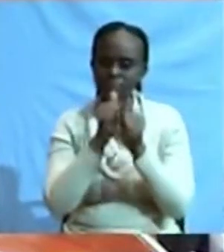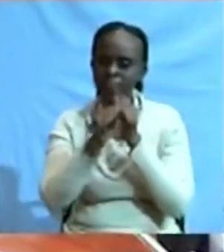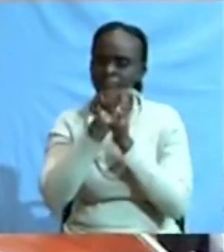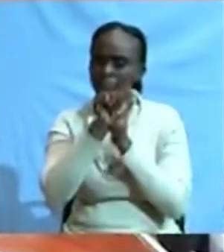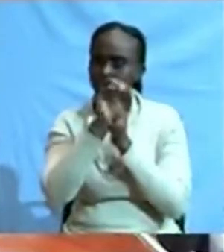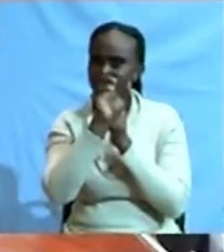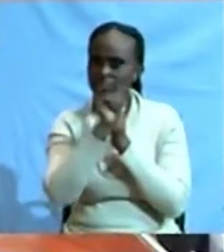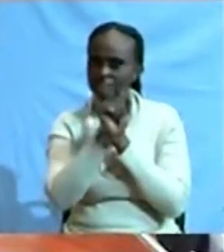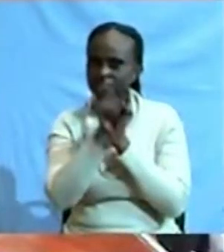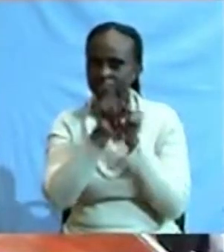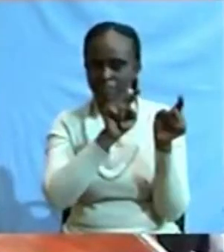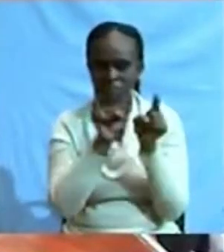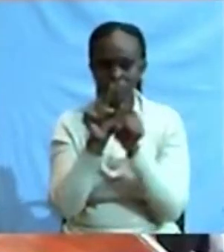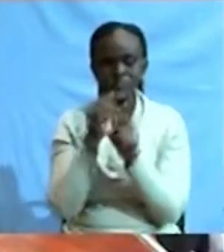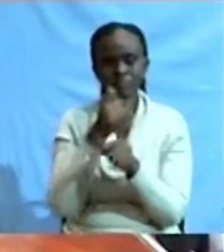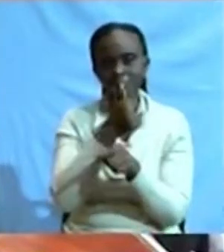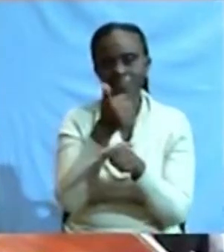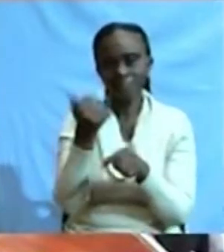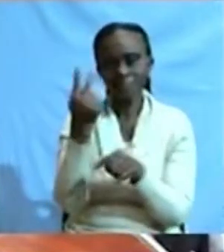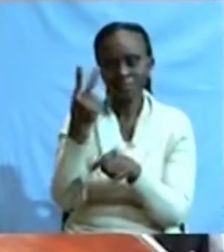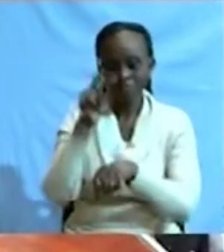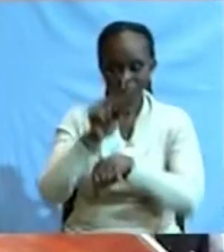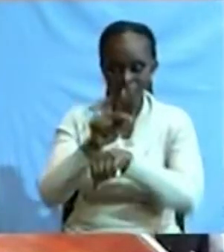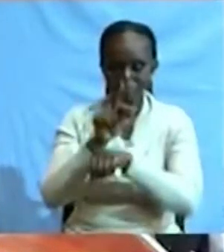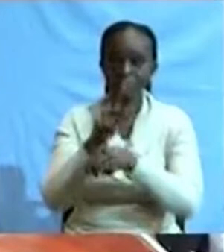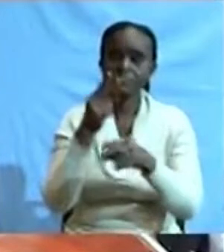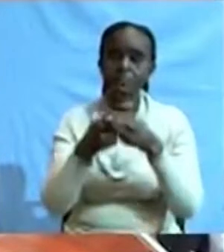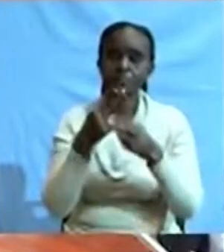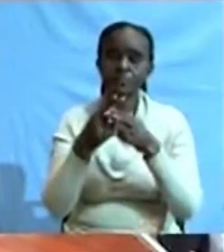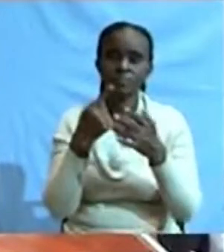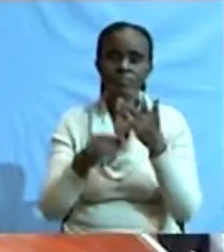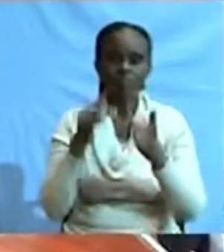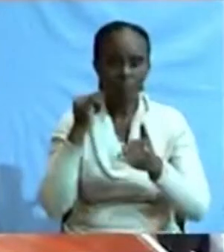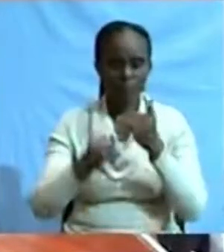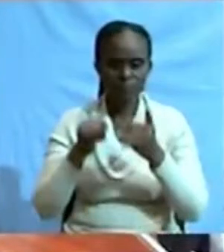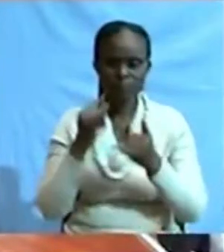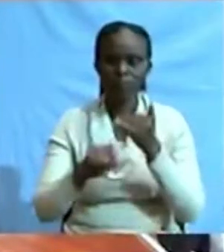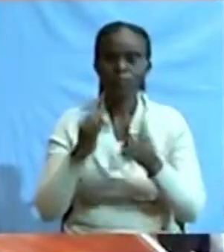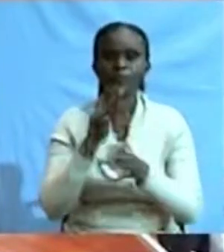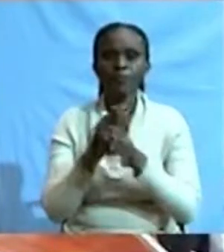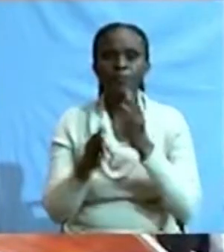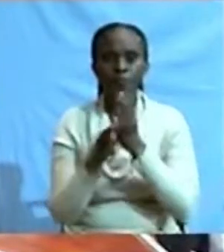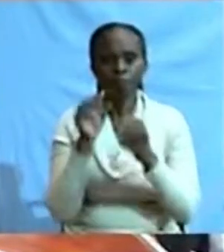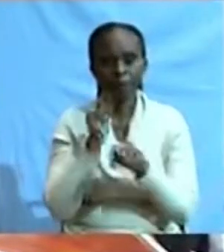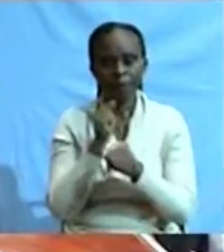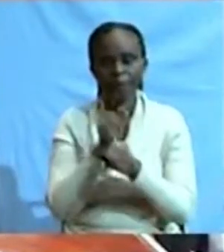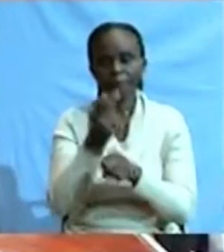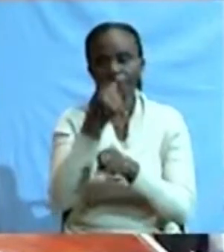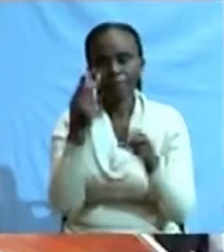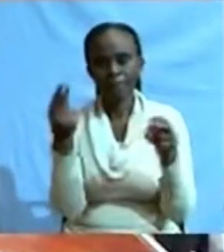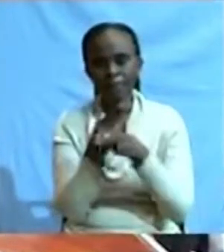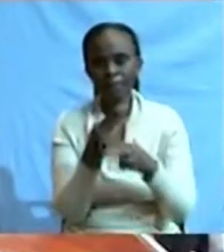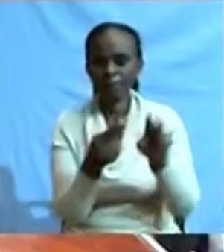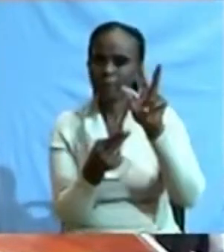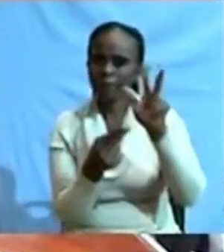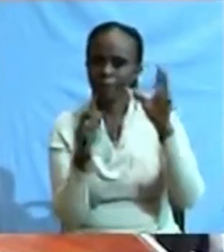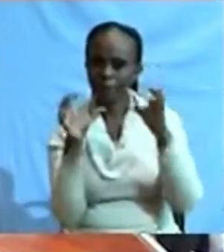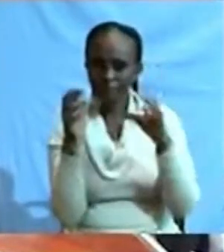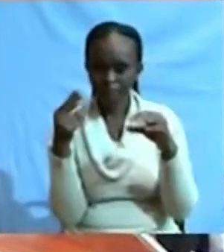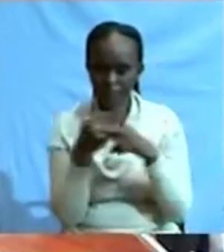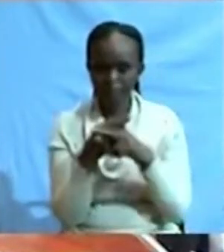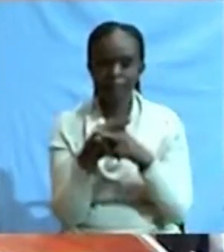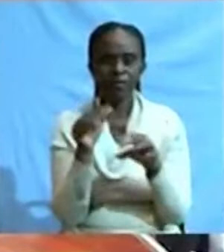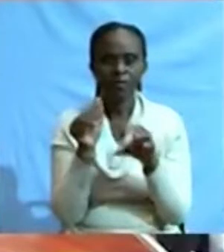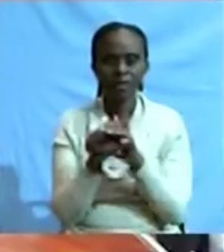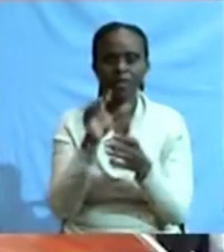there were also two other projects, namely completion of construction works of 1x3 classroom block at